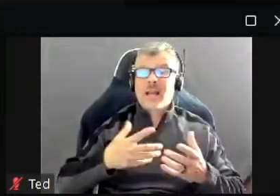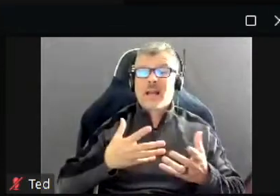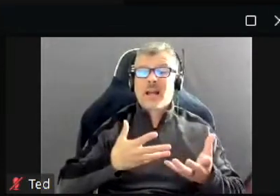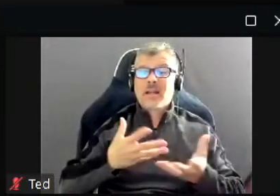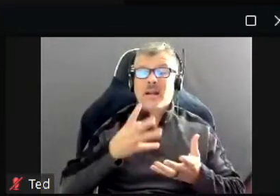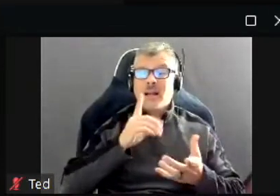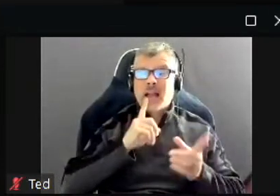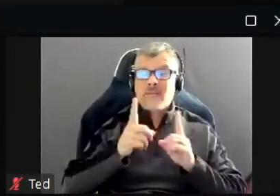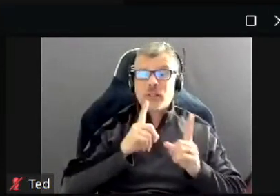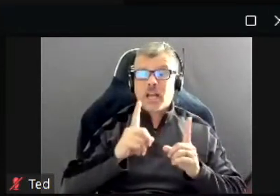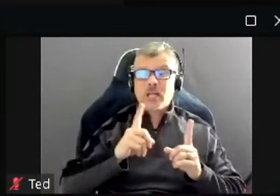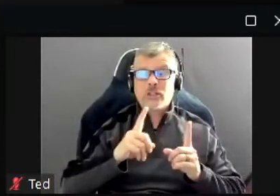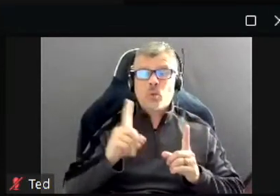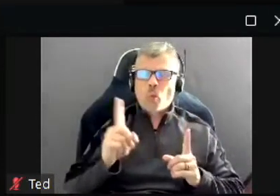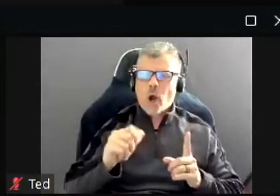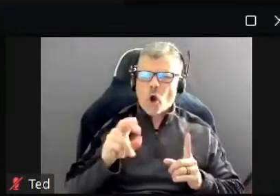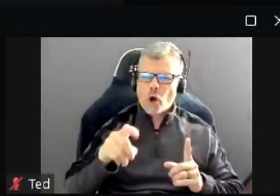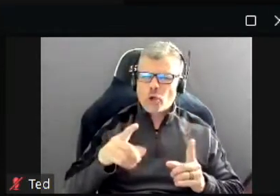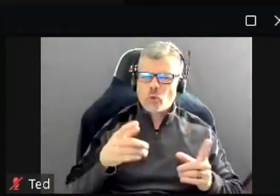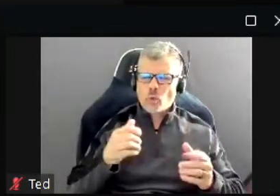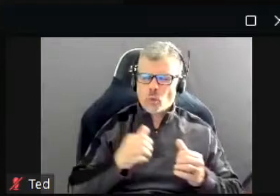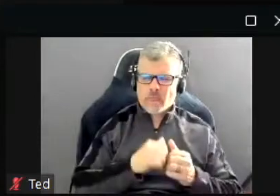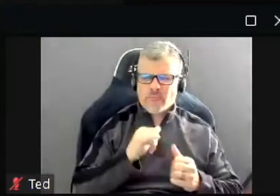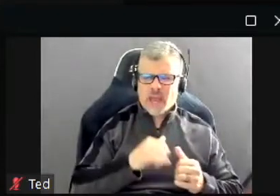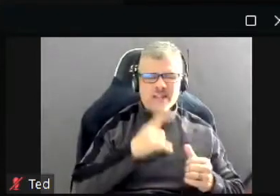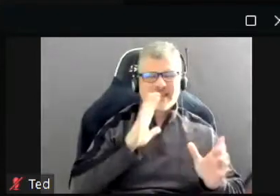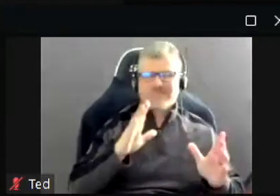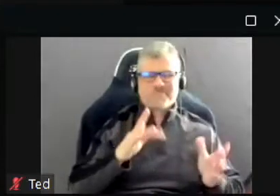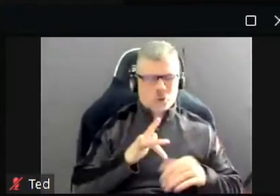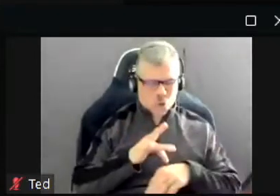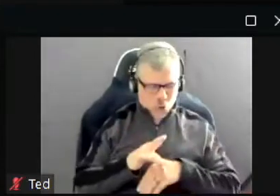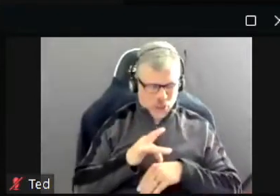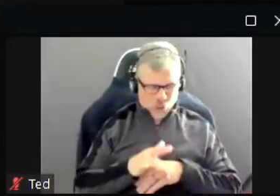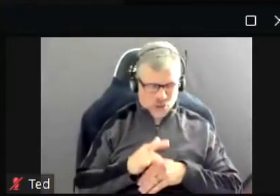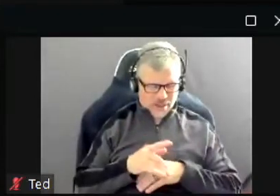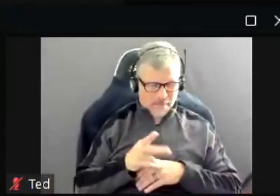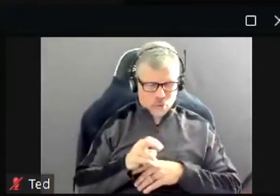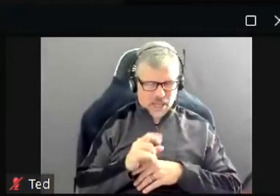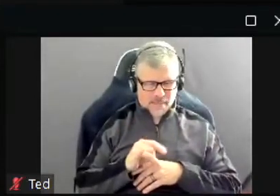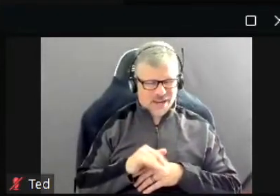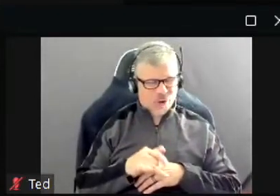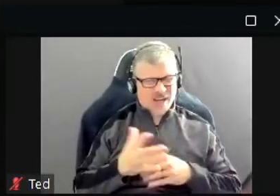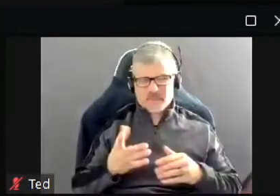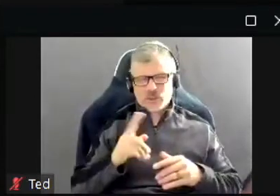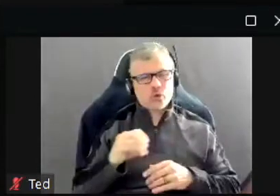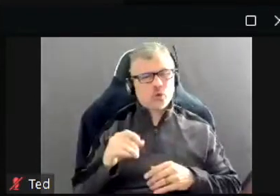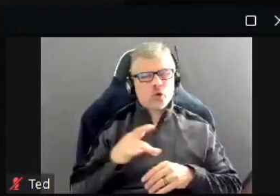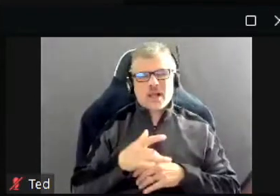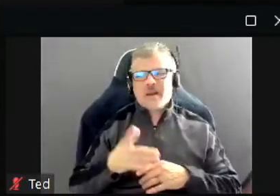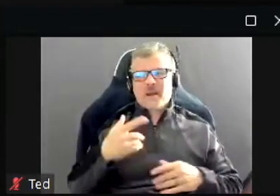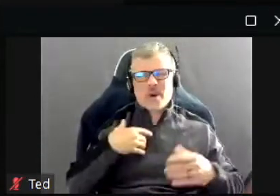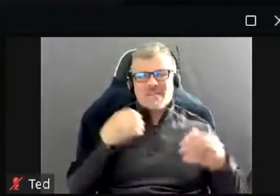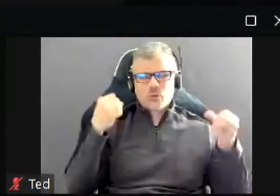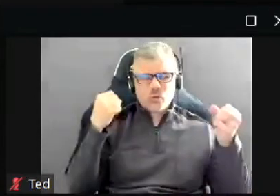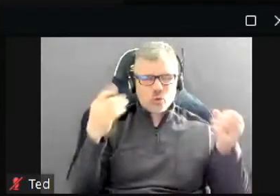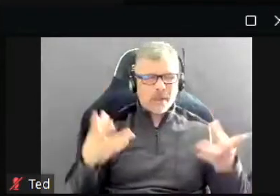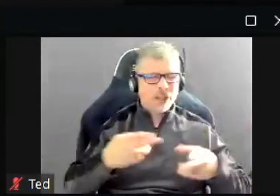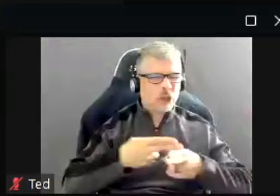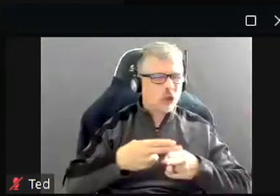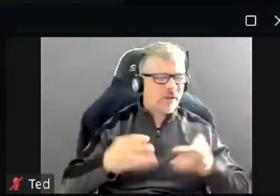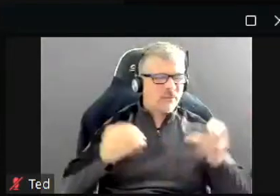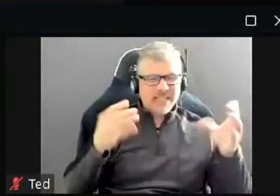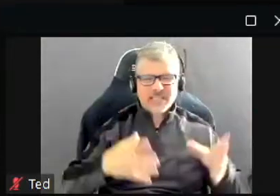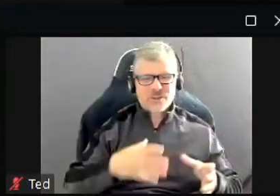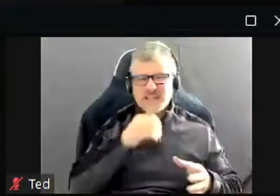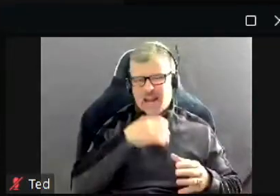Preliminarily, just kind of in response to the mass teacher shortages and exodus that we're having, and lower numbers in our programs. So